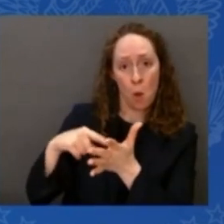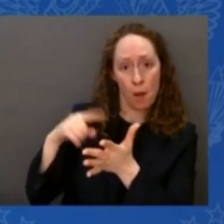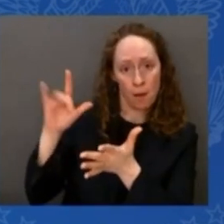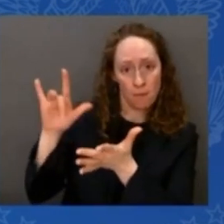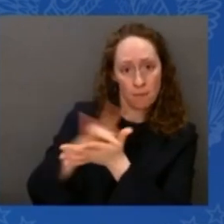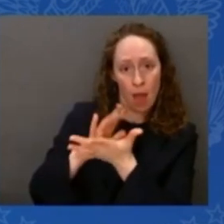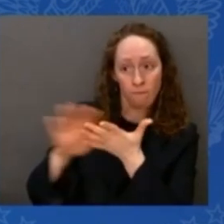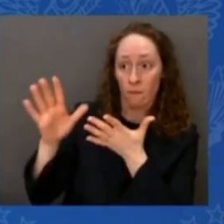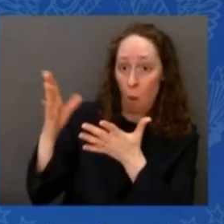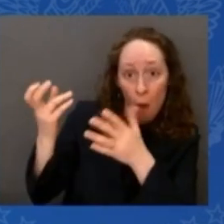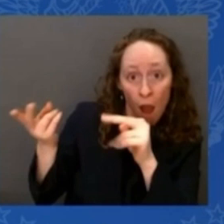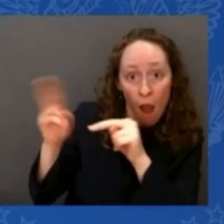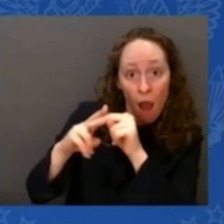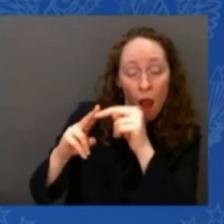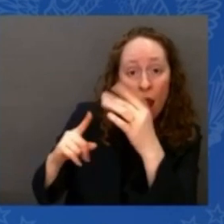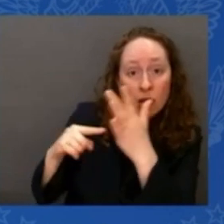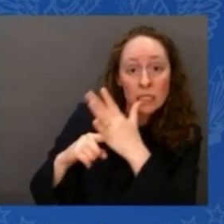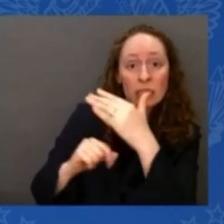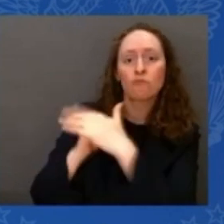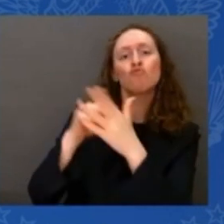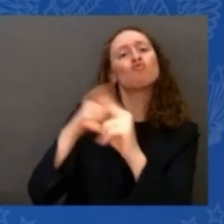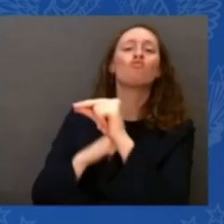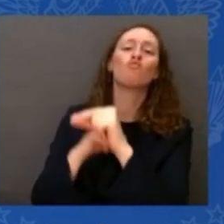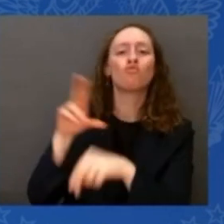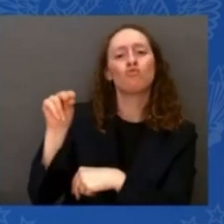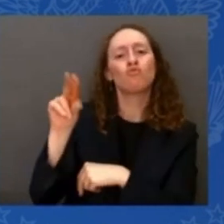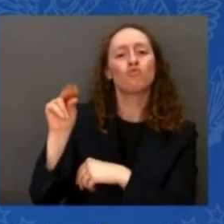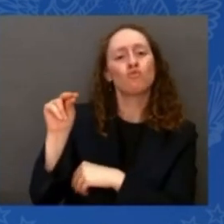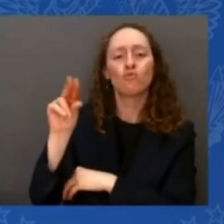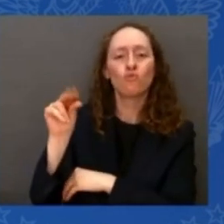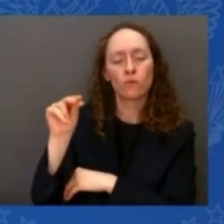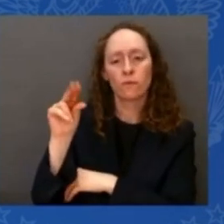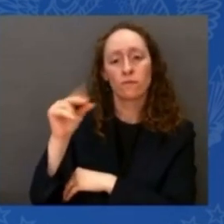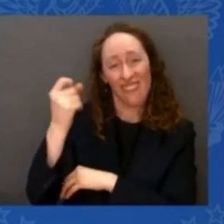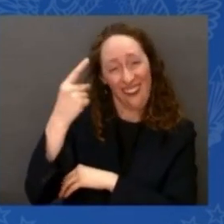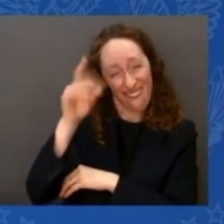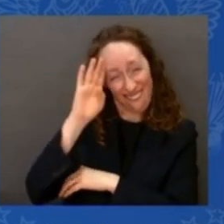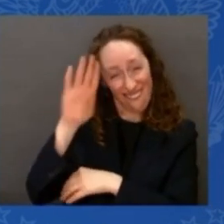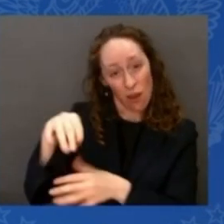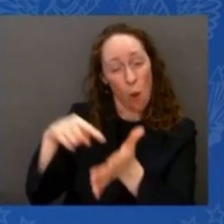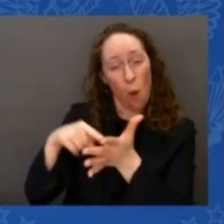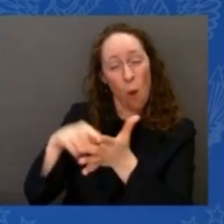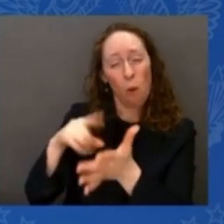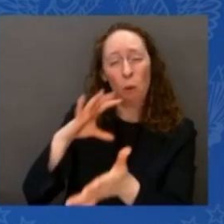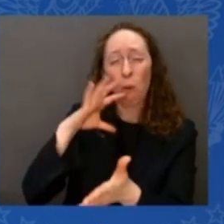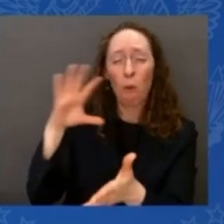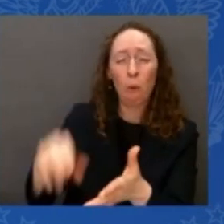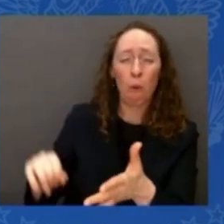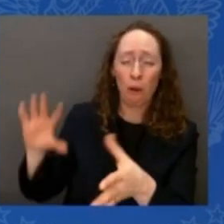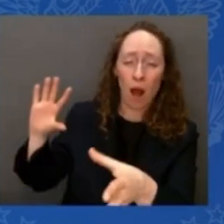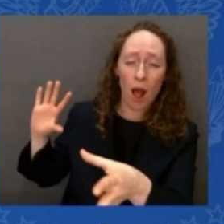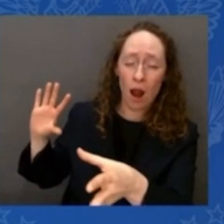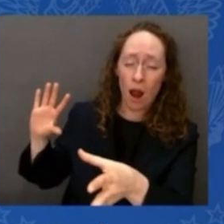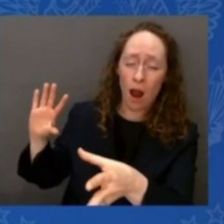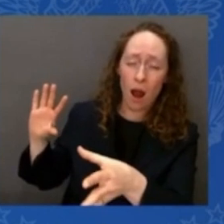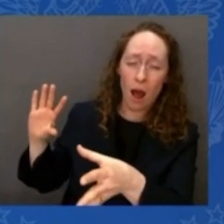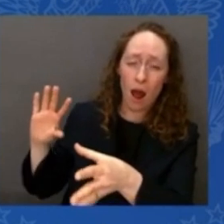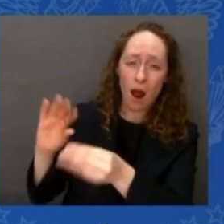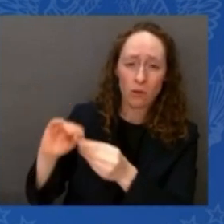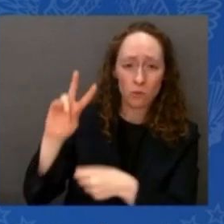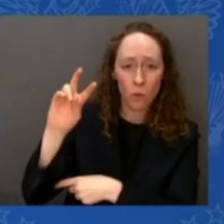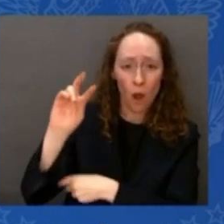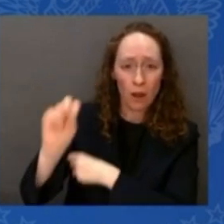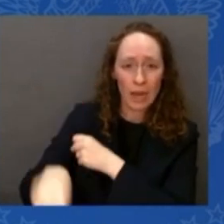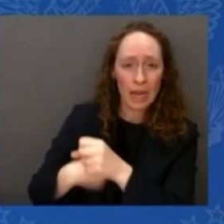years. Every year it's accumulated over 200 years. The federal government has never, ever once reneged on that debt. We've